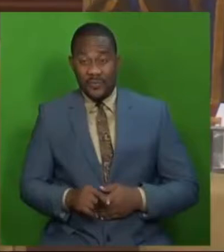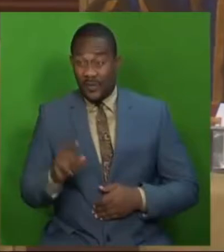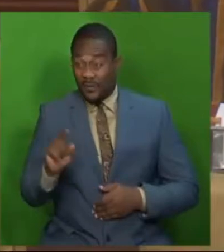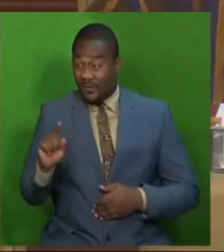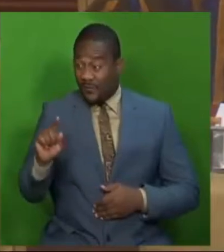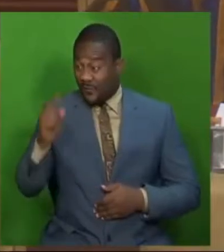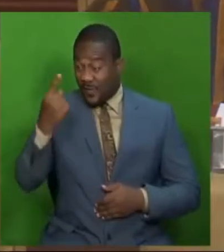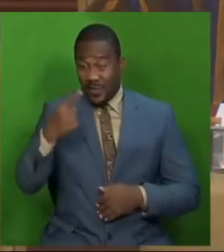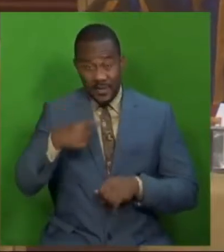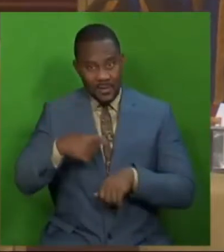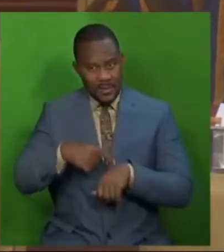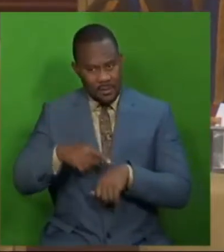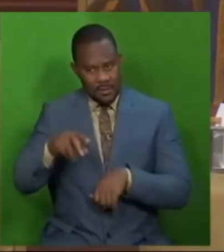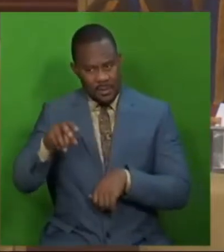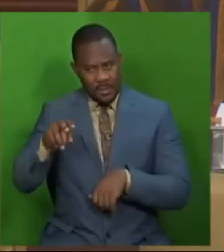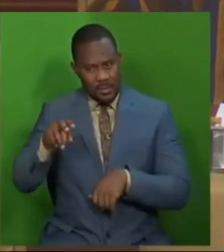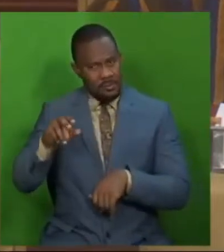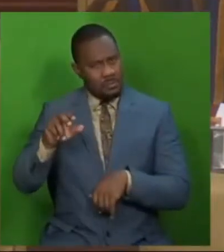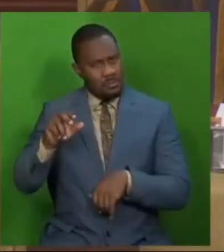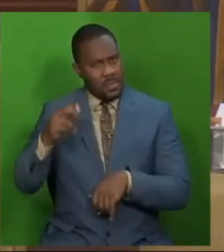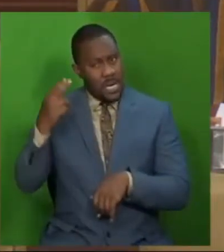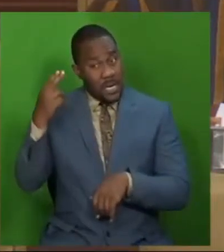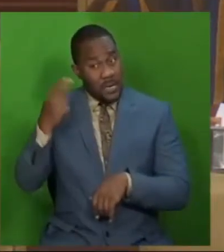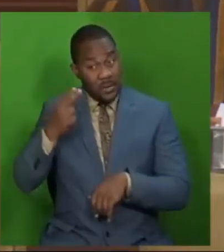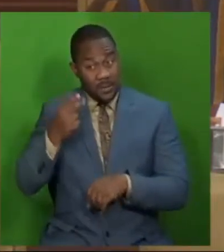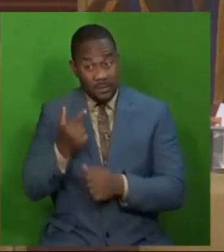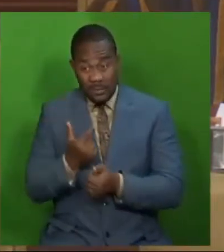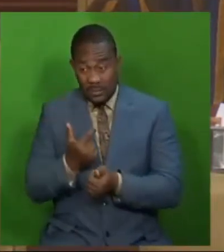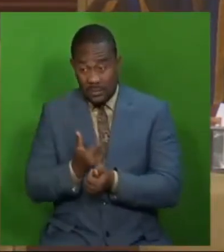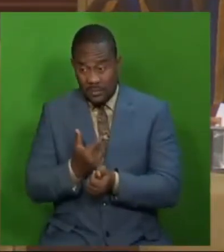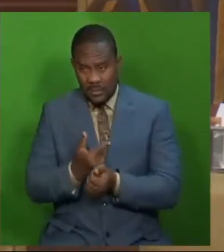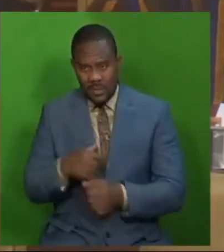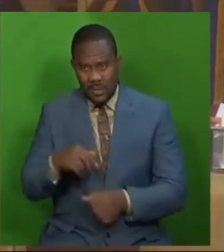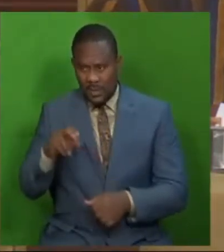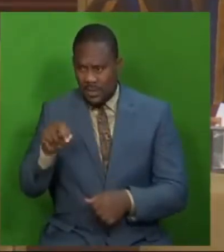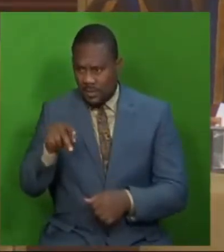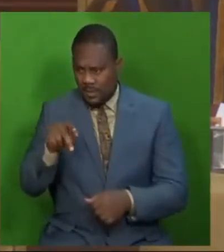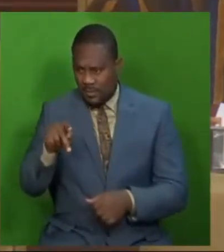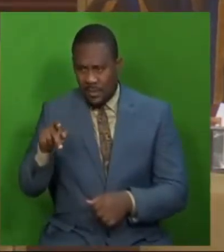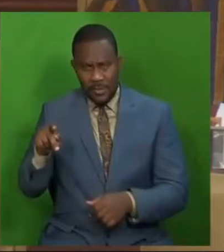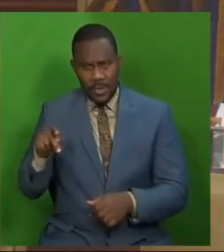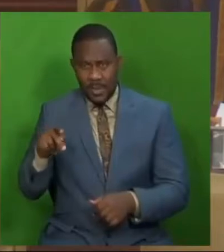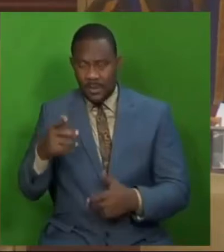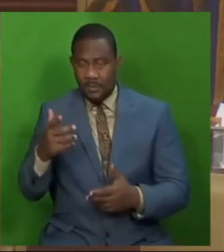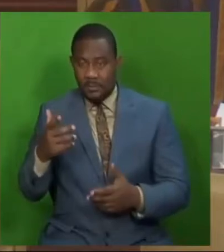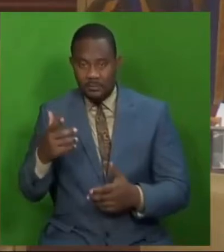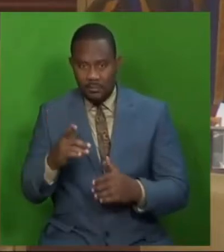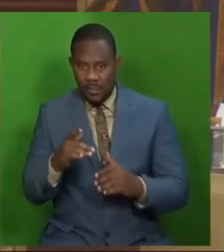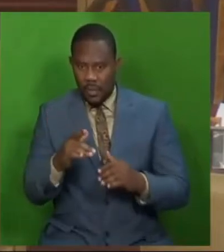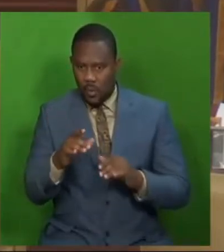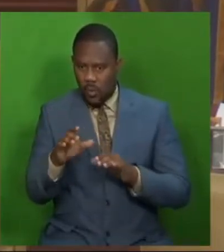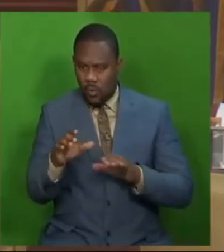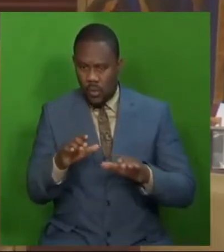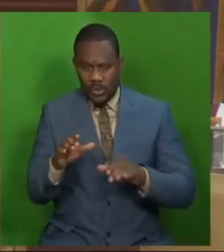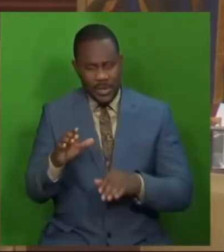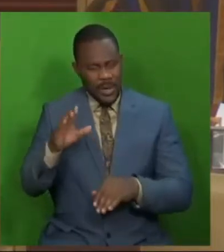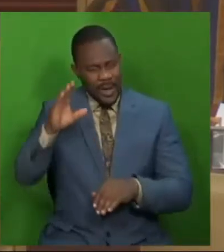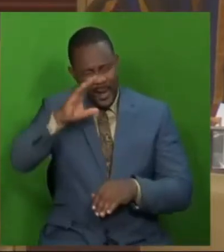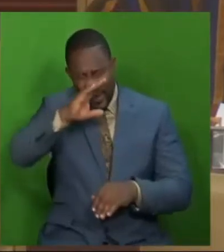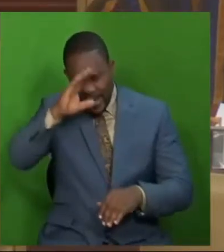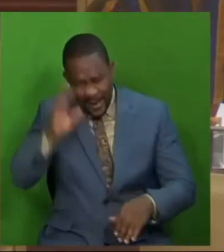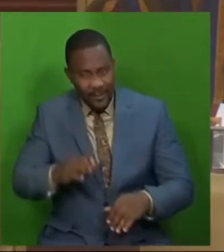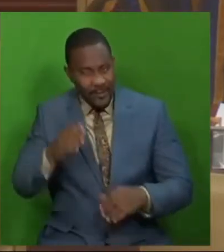of the MPP has done something which has never happened in our country. Mr.